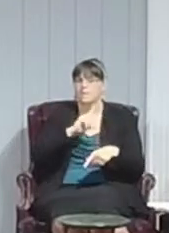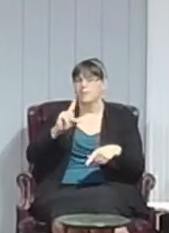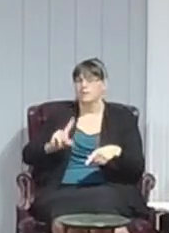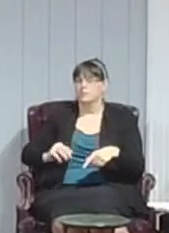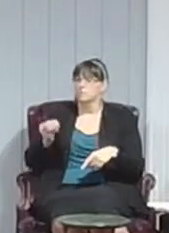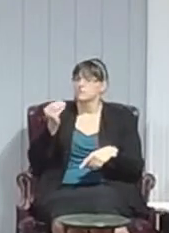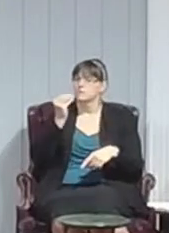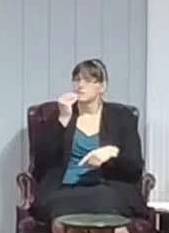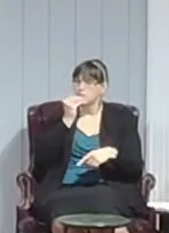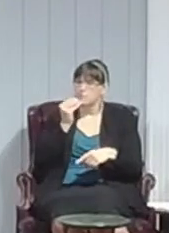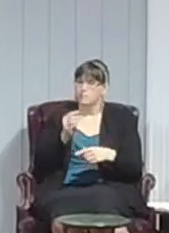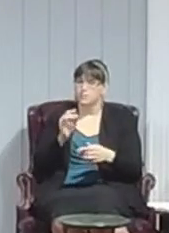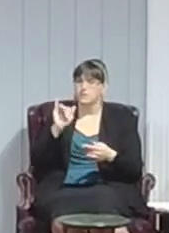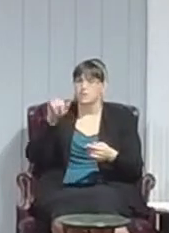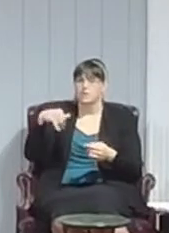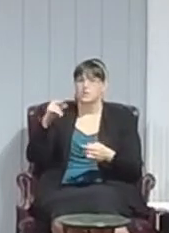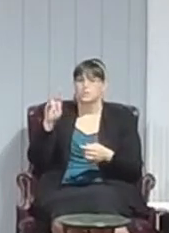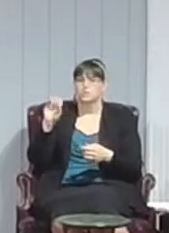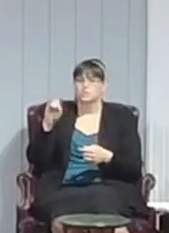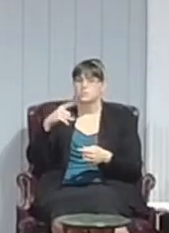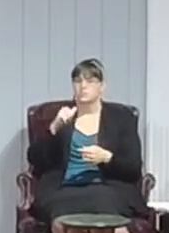has gone out,